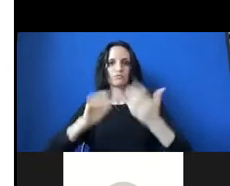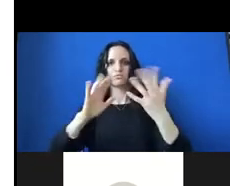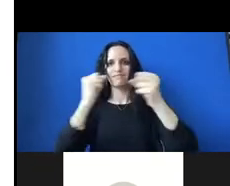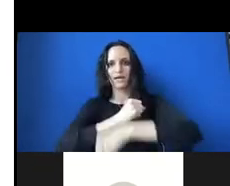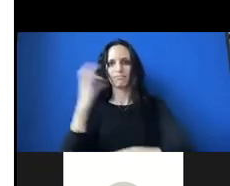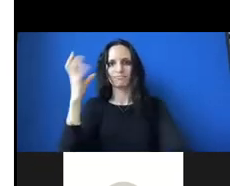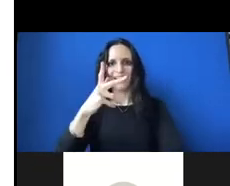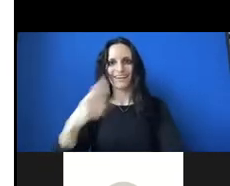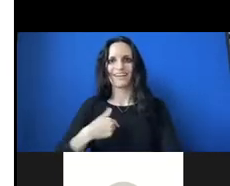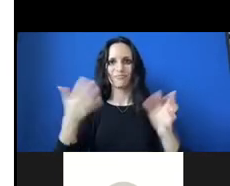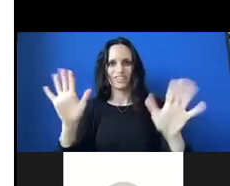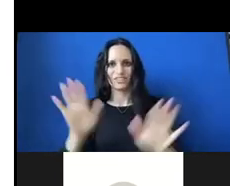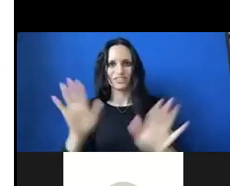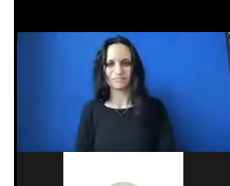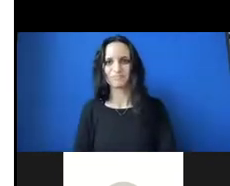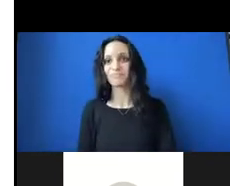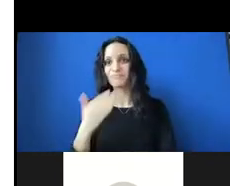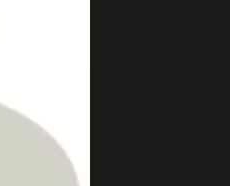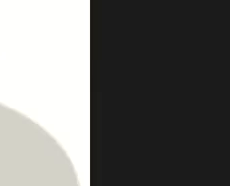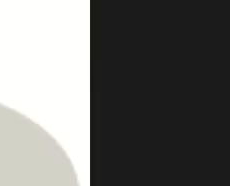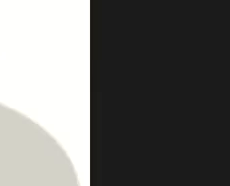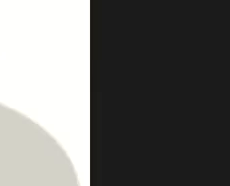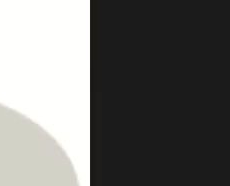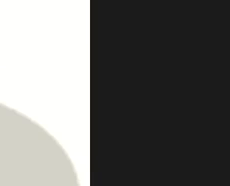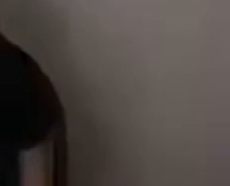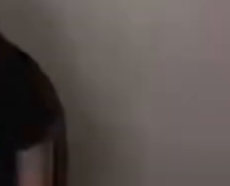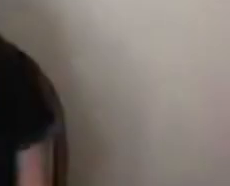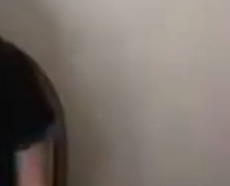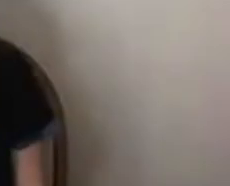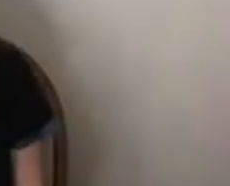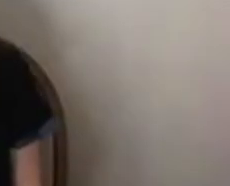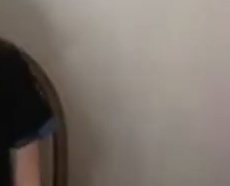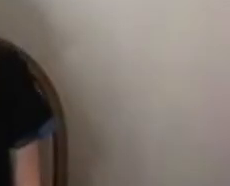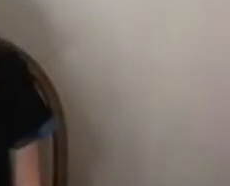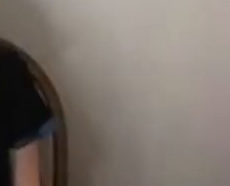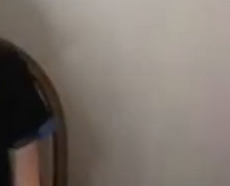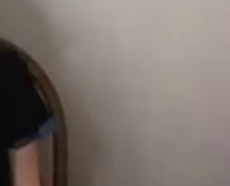I'm finished. Thank you, Kayla. So I want to make sure that we have